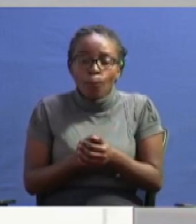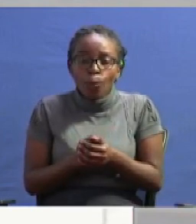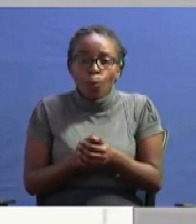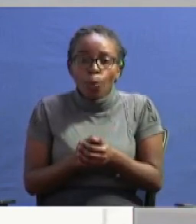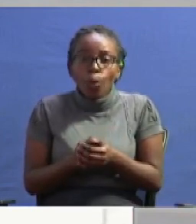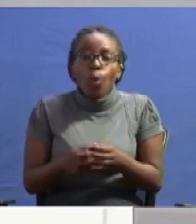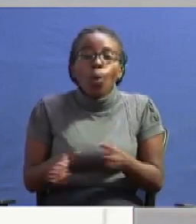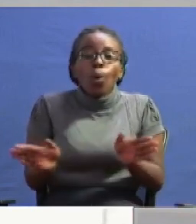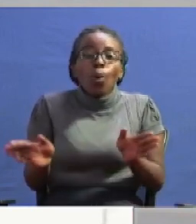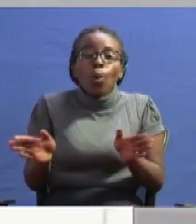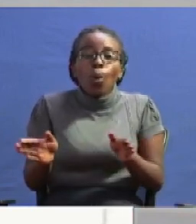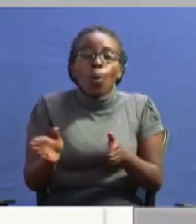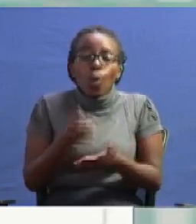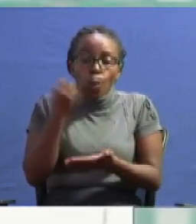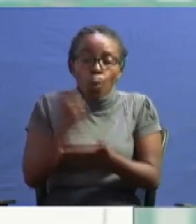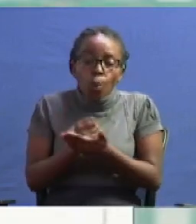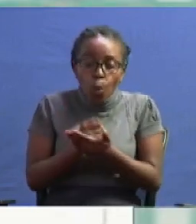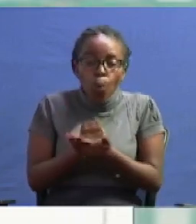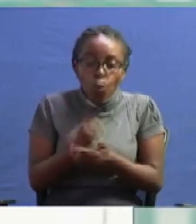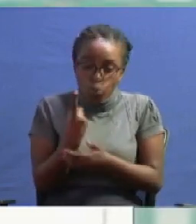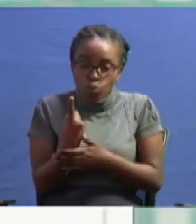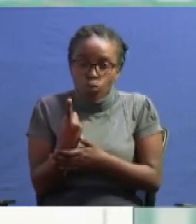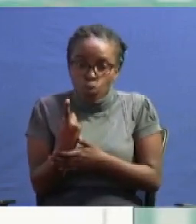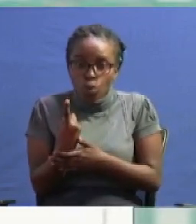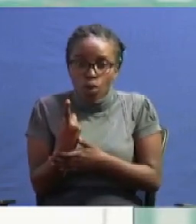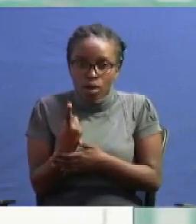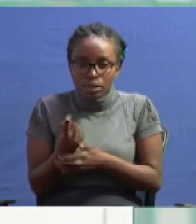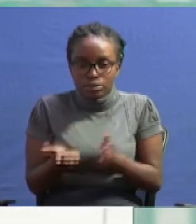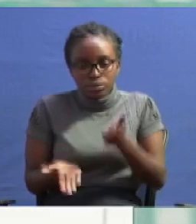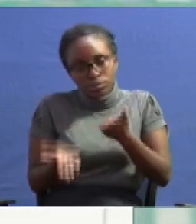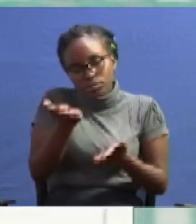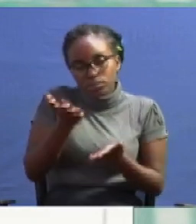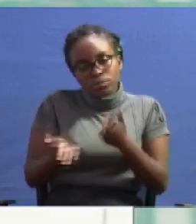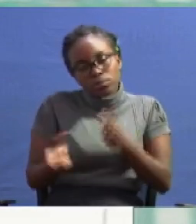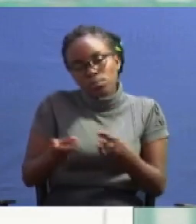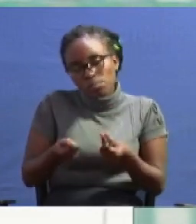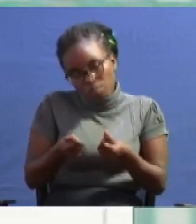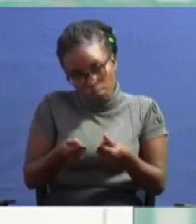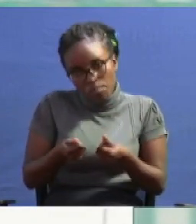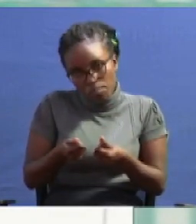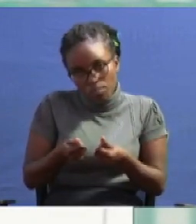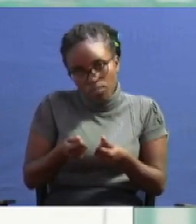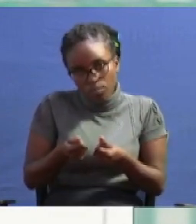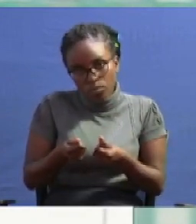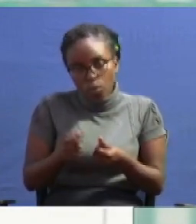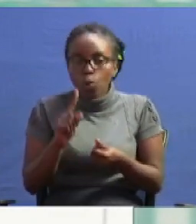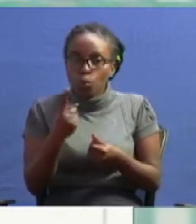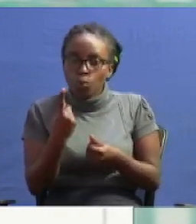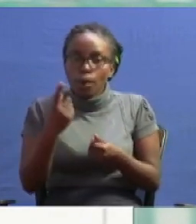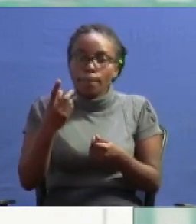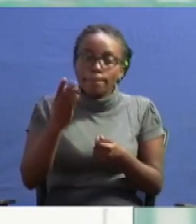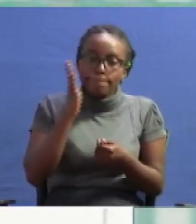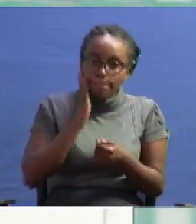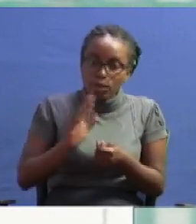advantaged one. That is why we have the equalization fund. We're simply saying let us have one man, one vote,